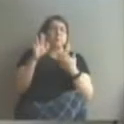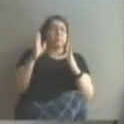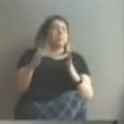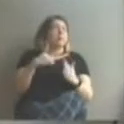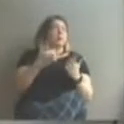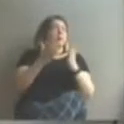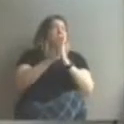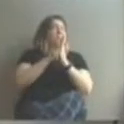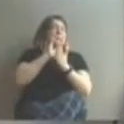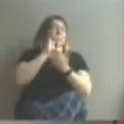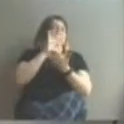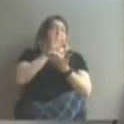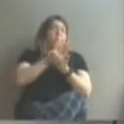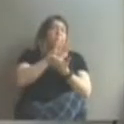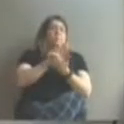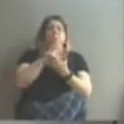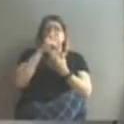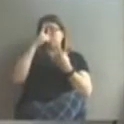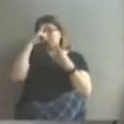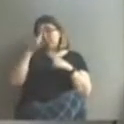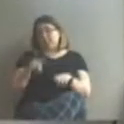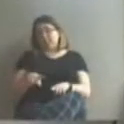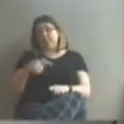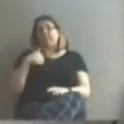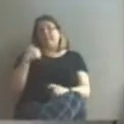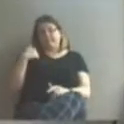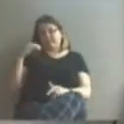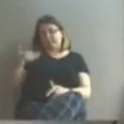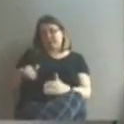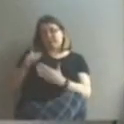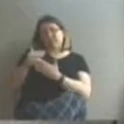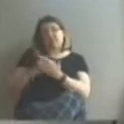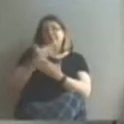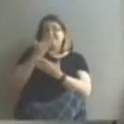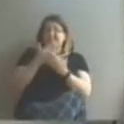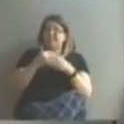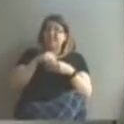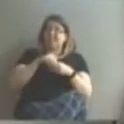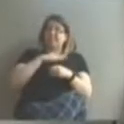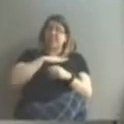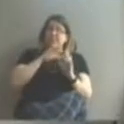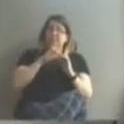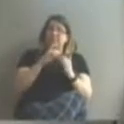list of schools that do not agree with this, and I have that list, some of which are in my district.